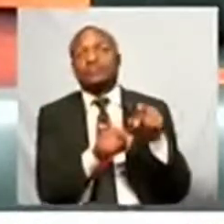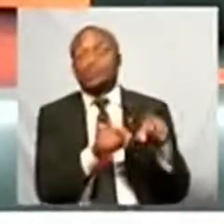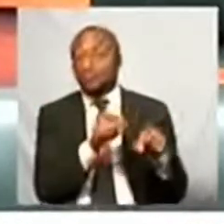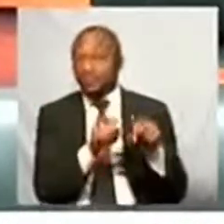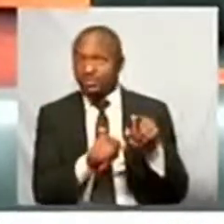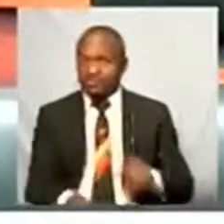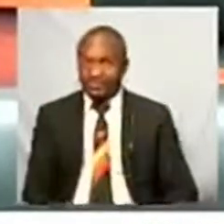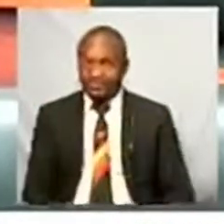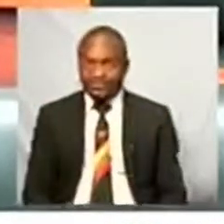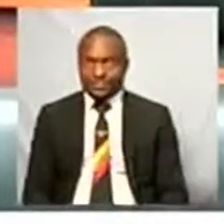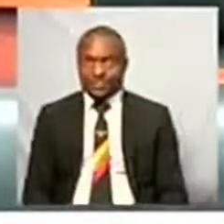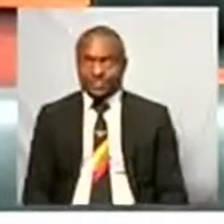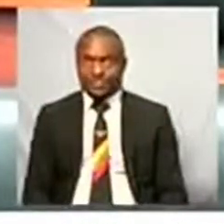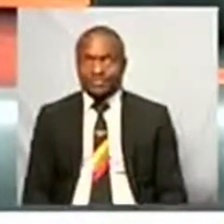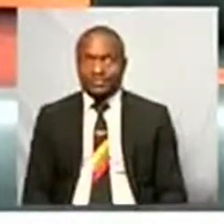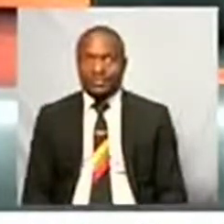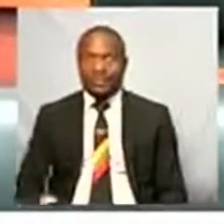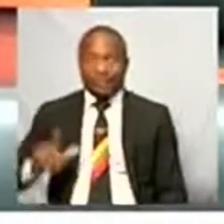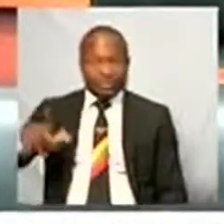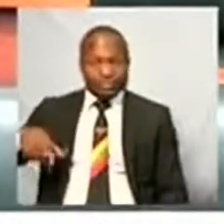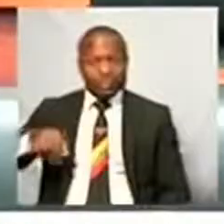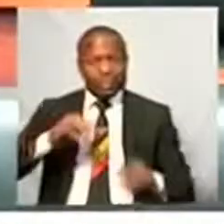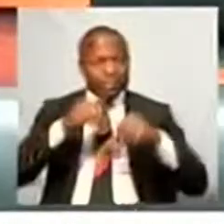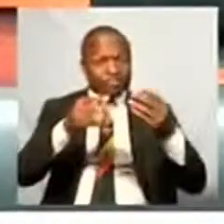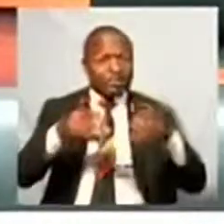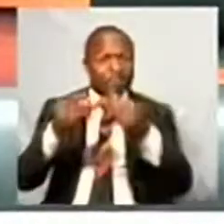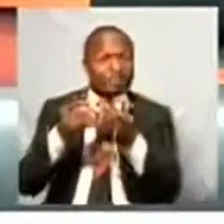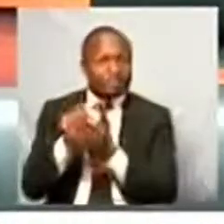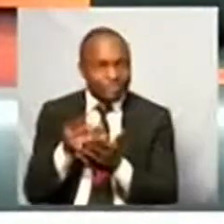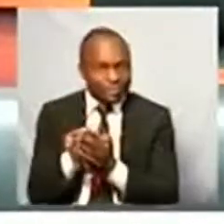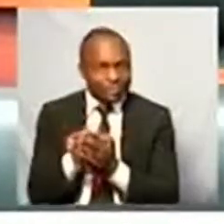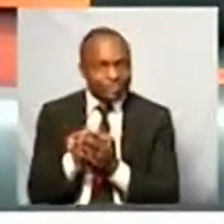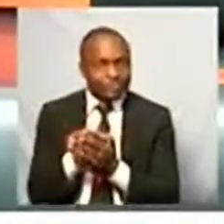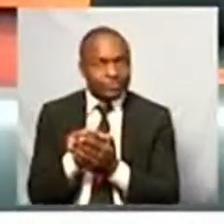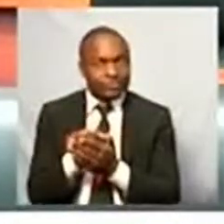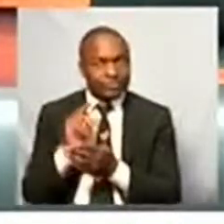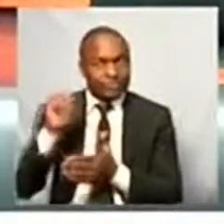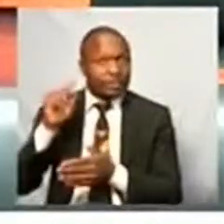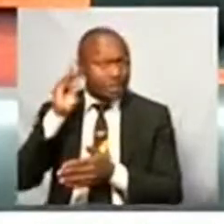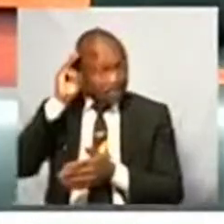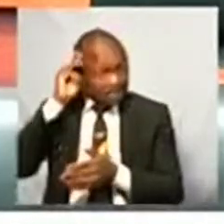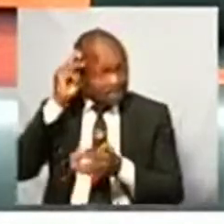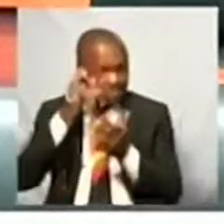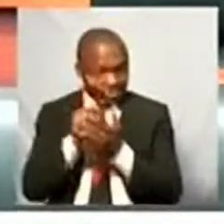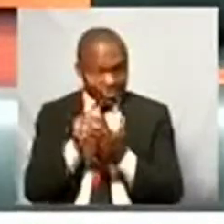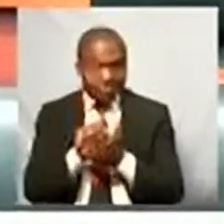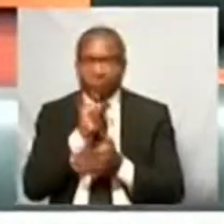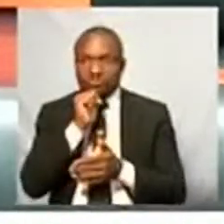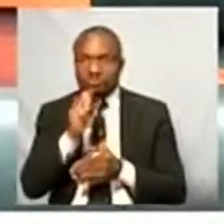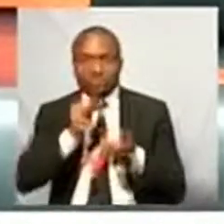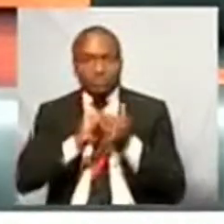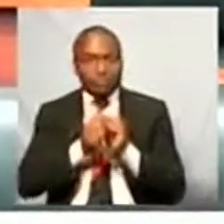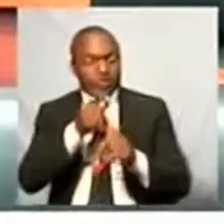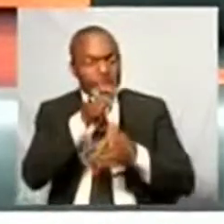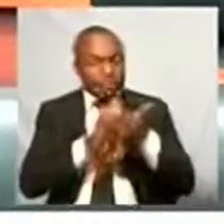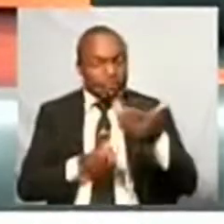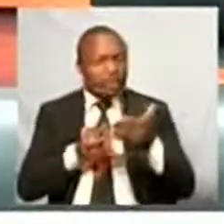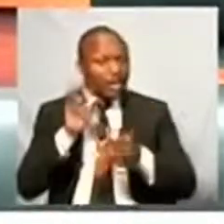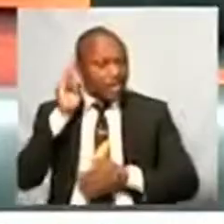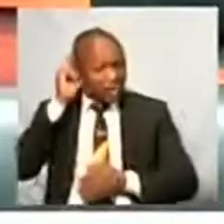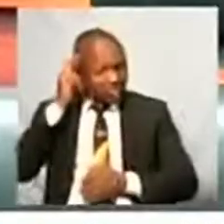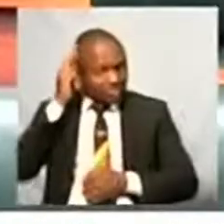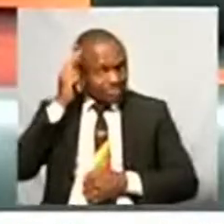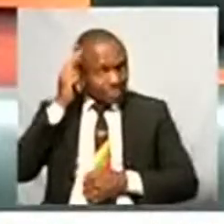late disbursement of funds from the Treasury. Madam Speaker, it doesn't matter what the reason